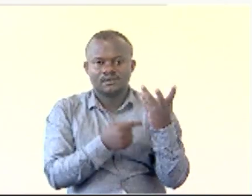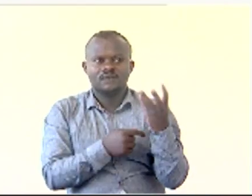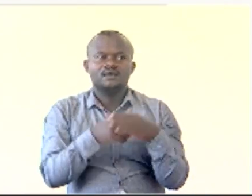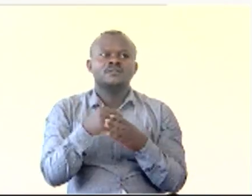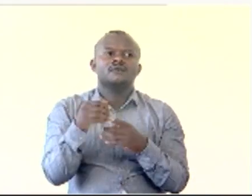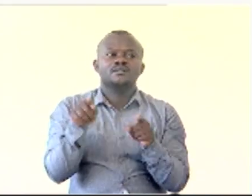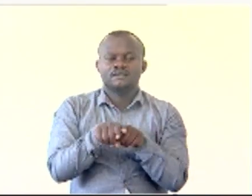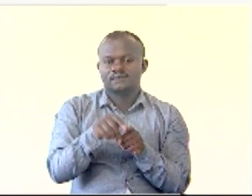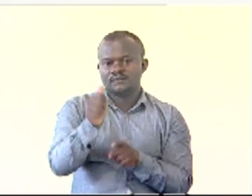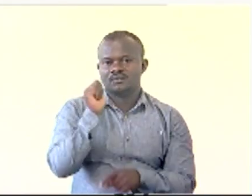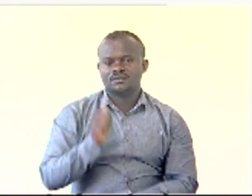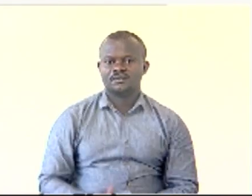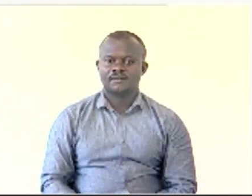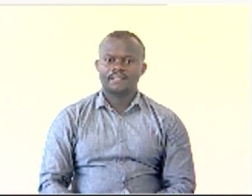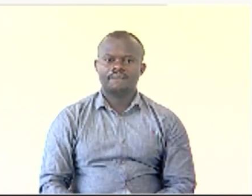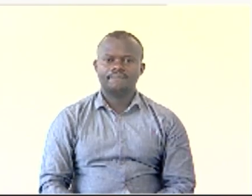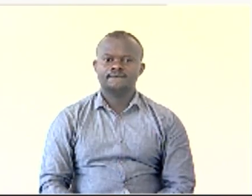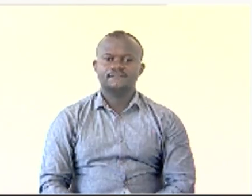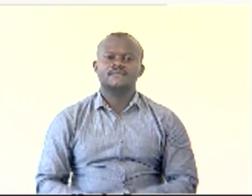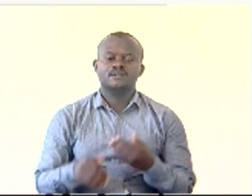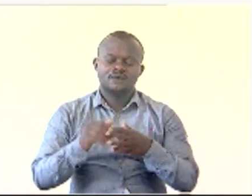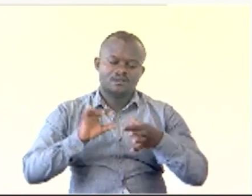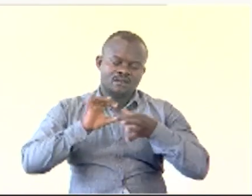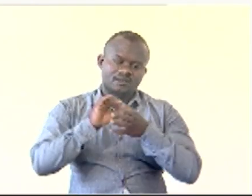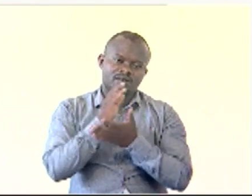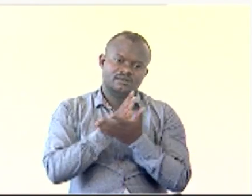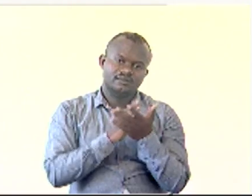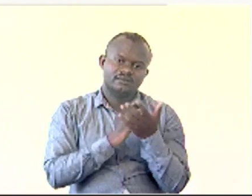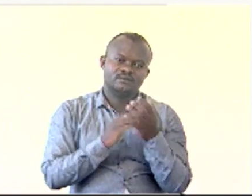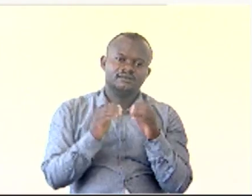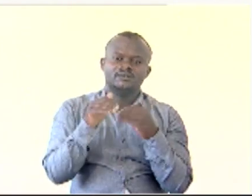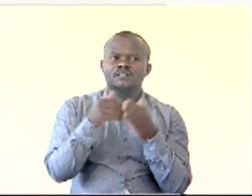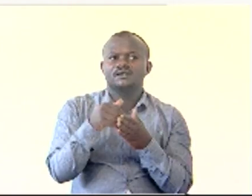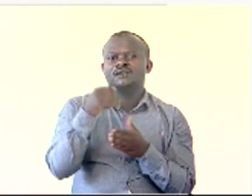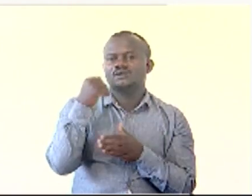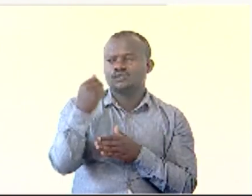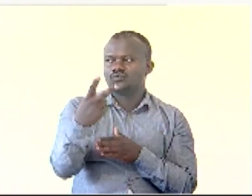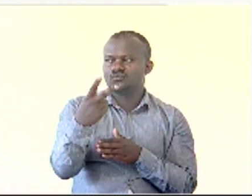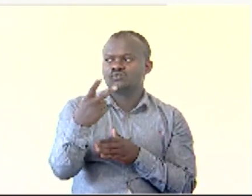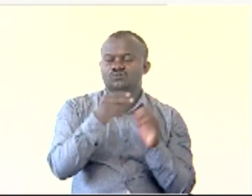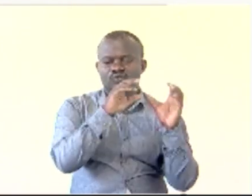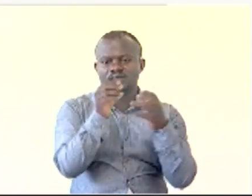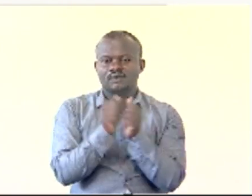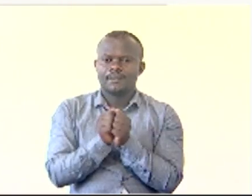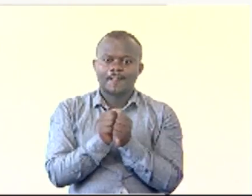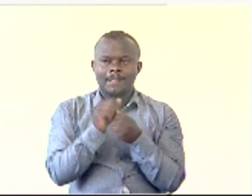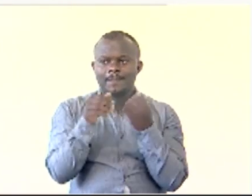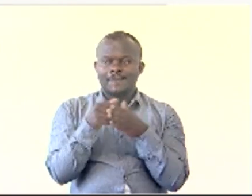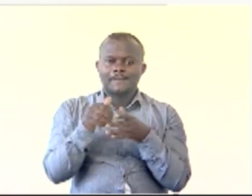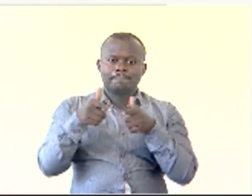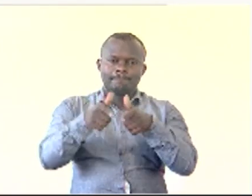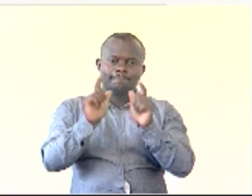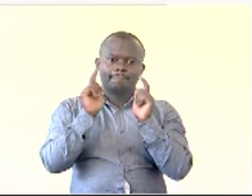that way. So they allow some degree of movement. There are two categories. Those which allow